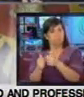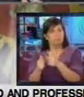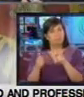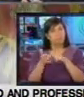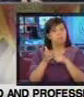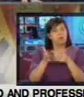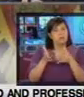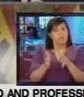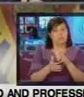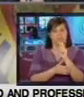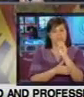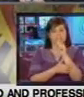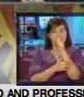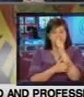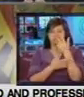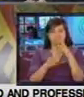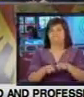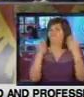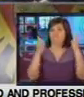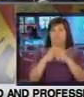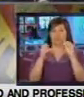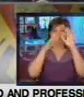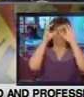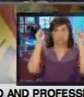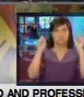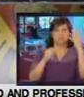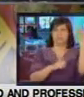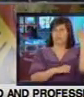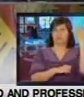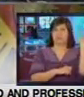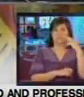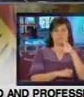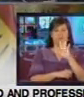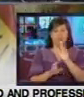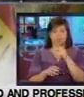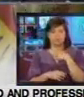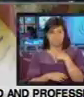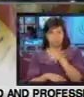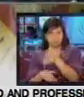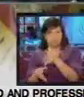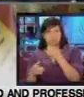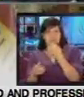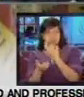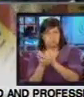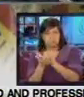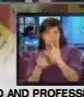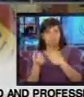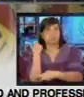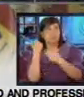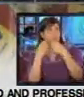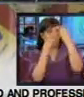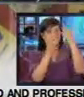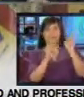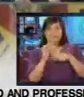Allowing the bank secrecy law to be lifted, no president would say it because the banker said, oi, most of the money in here is stolen, huh?